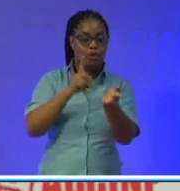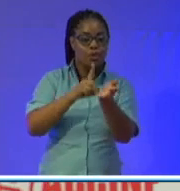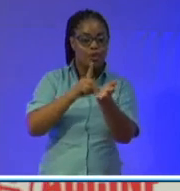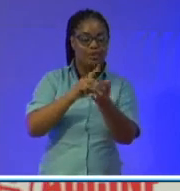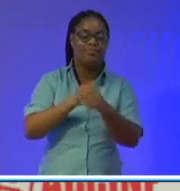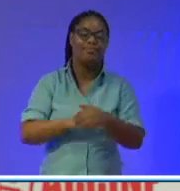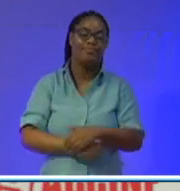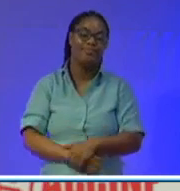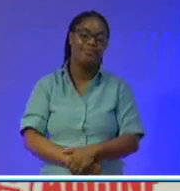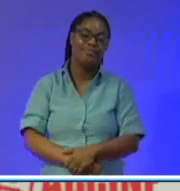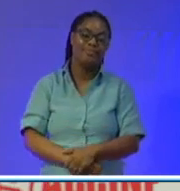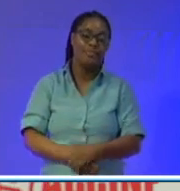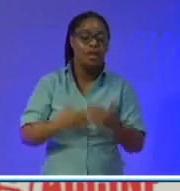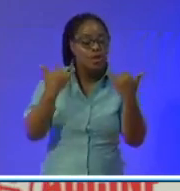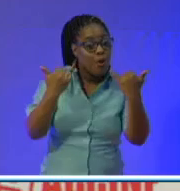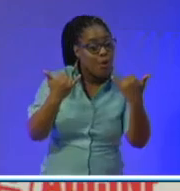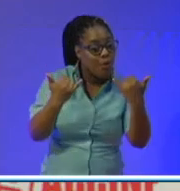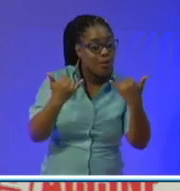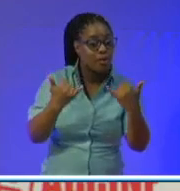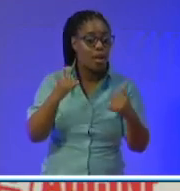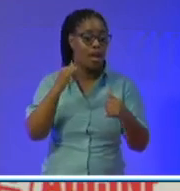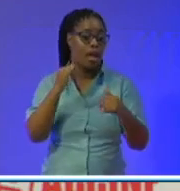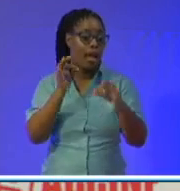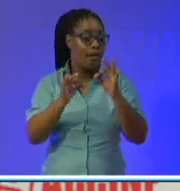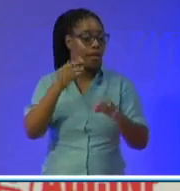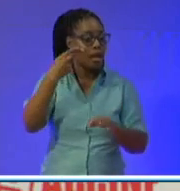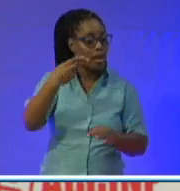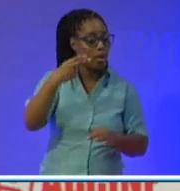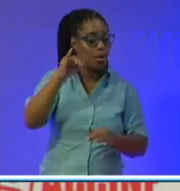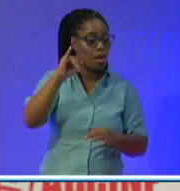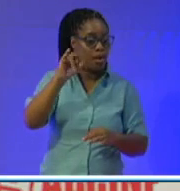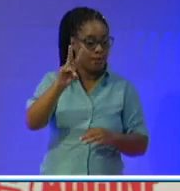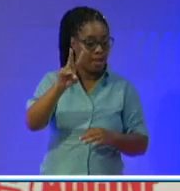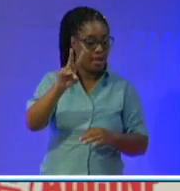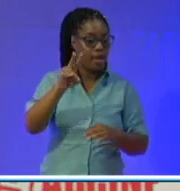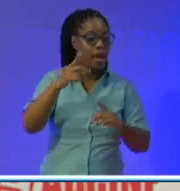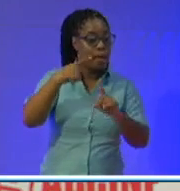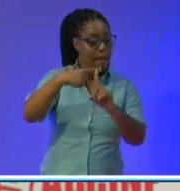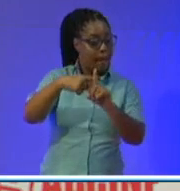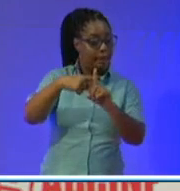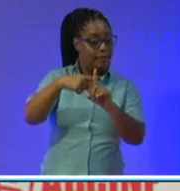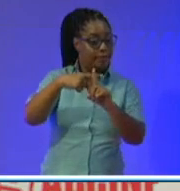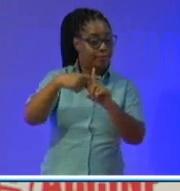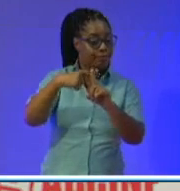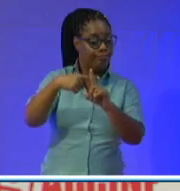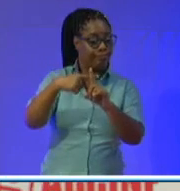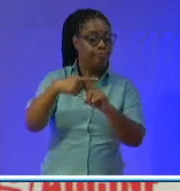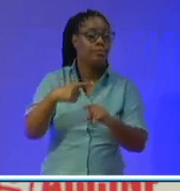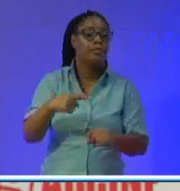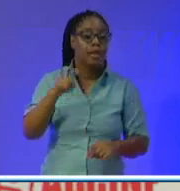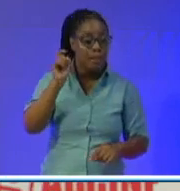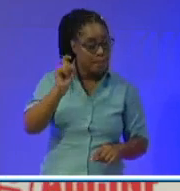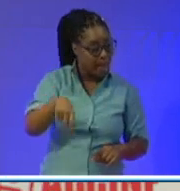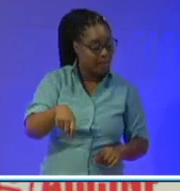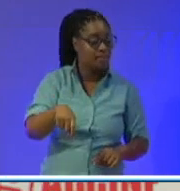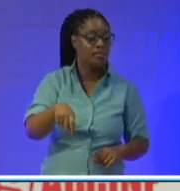are HIV positive with a CD4 count of 200 and less, patients